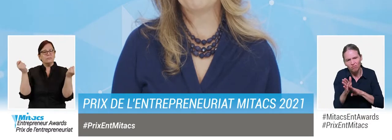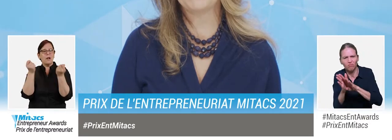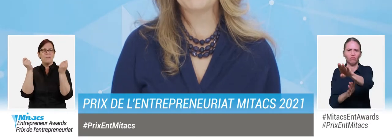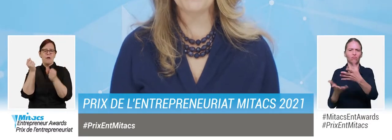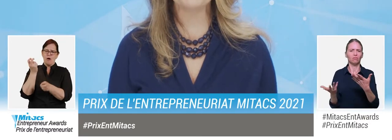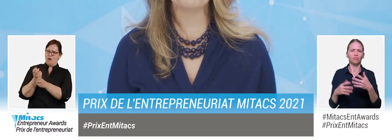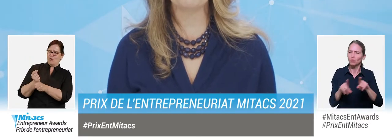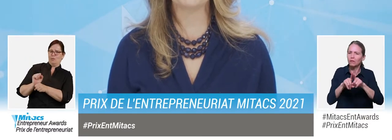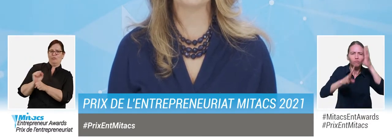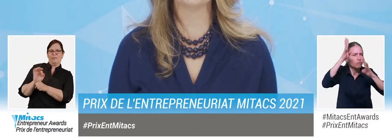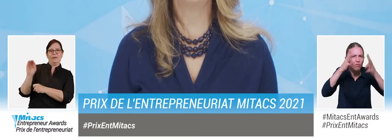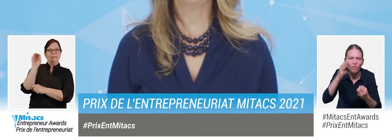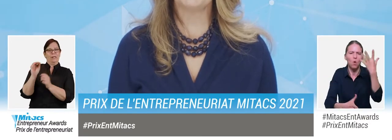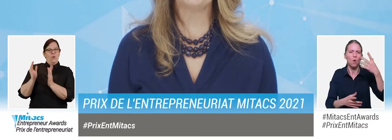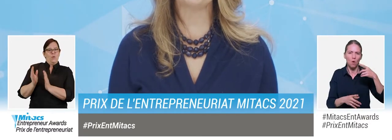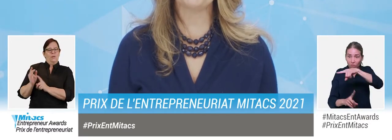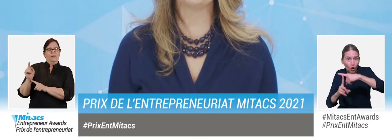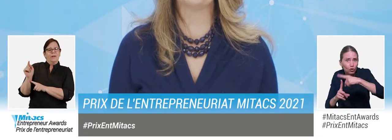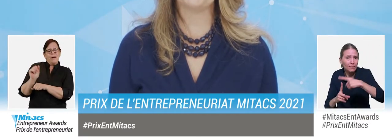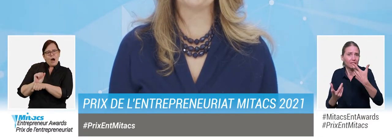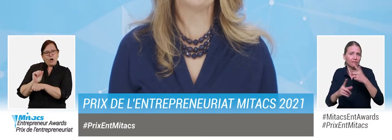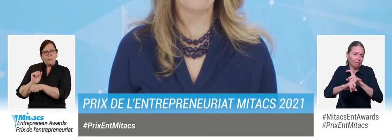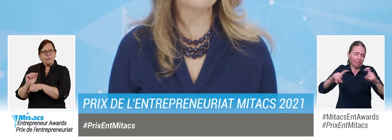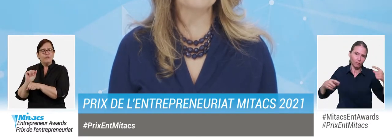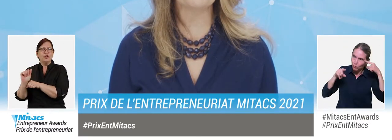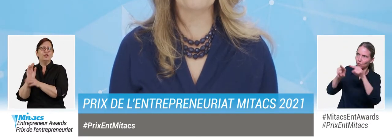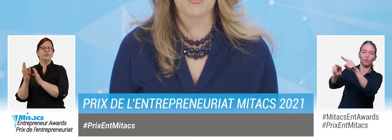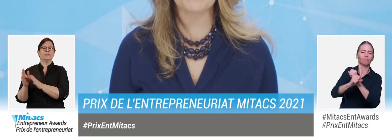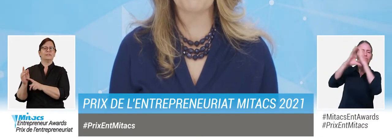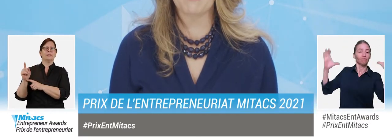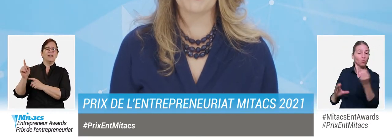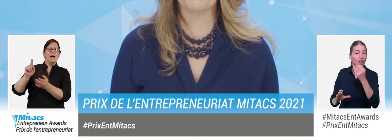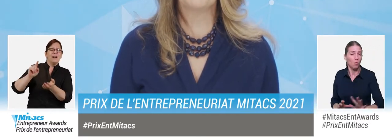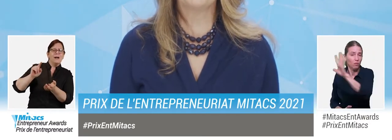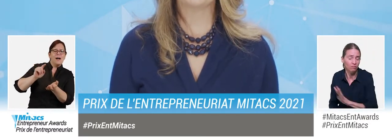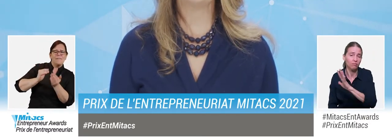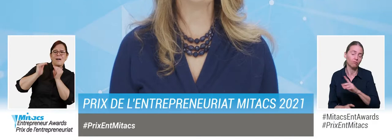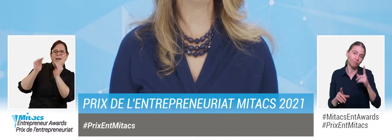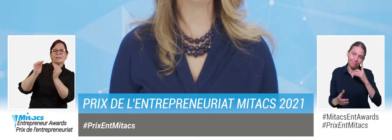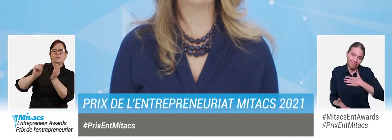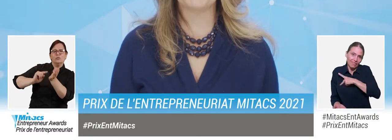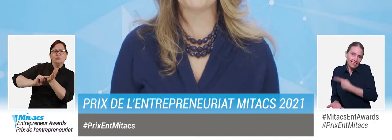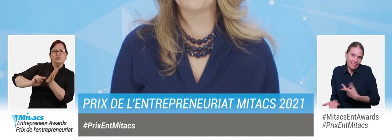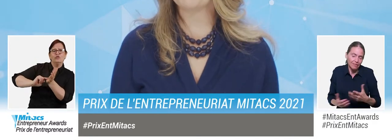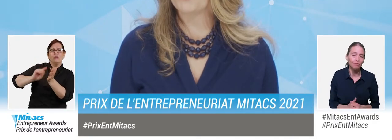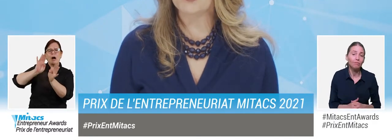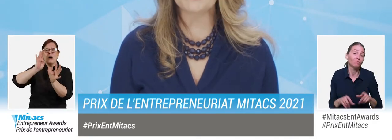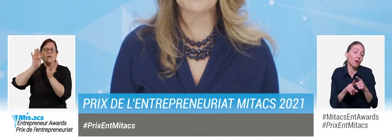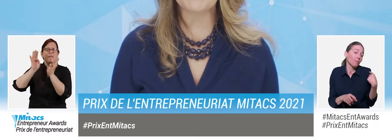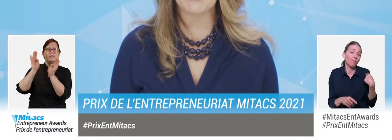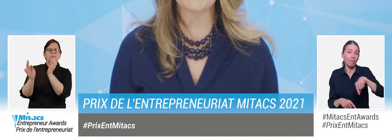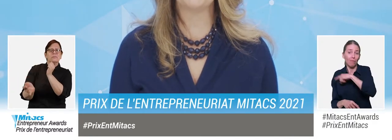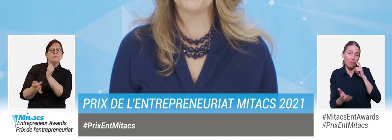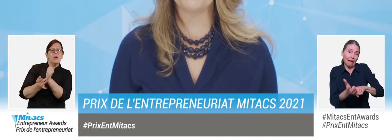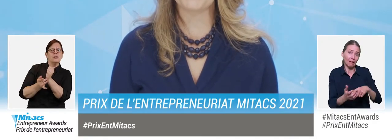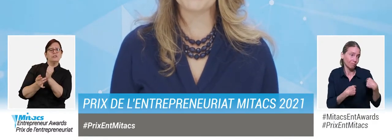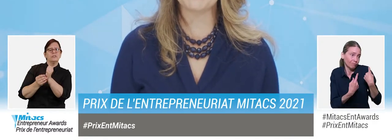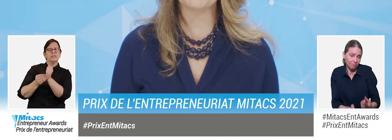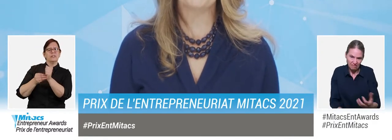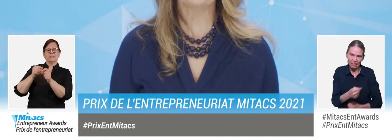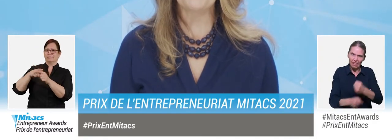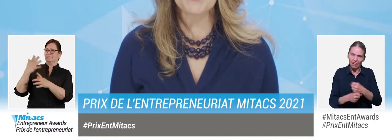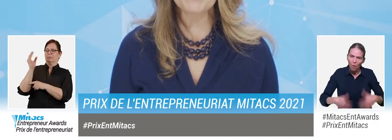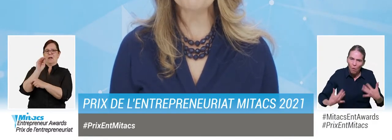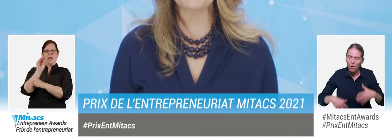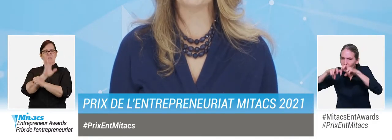l'événement. And now it's my pleasure to introduce to you the Honorable Ross Romano, Ontario's Minister of Colleges and